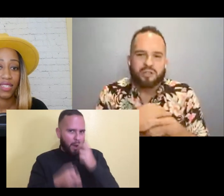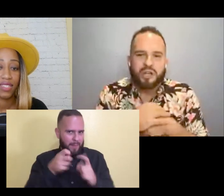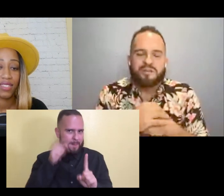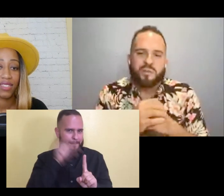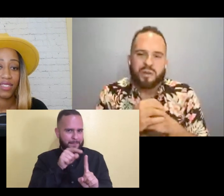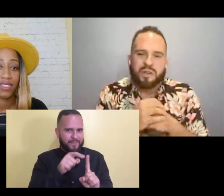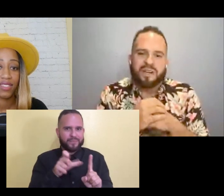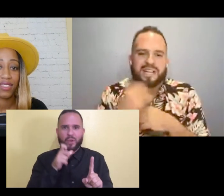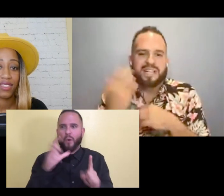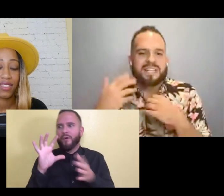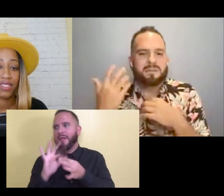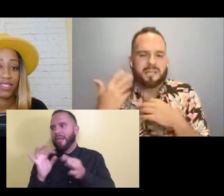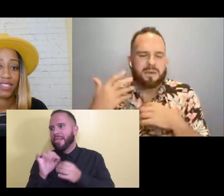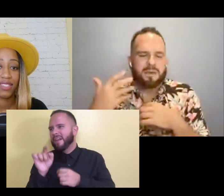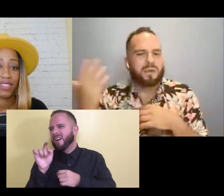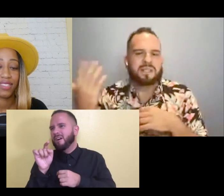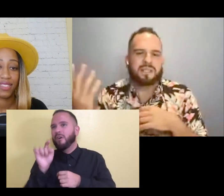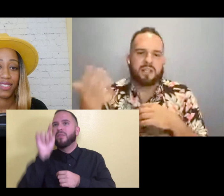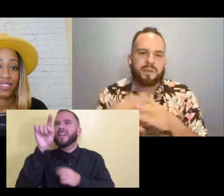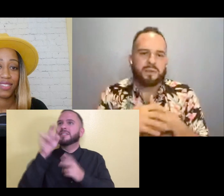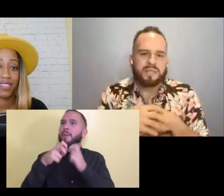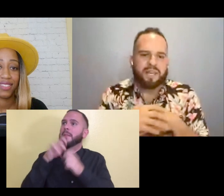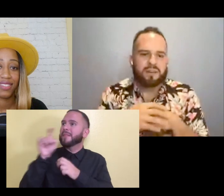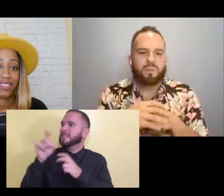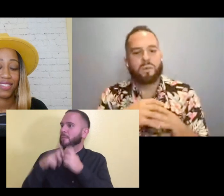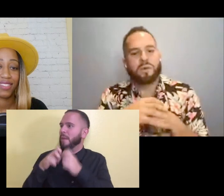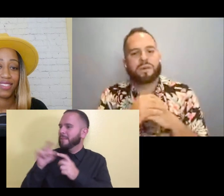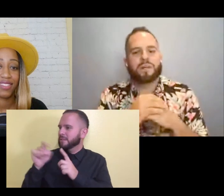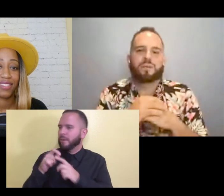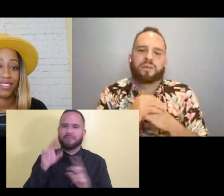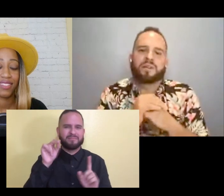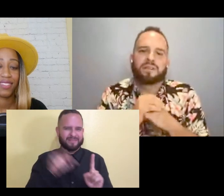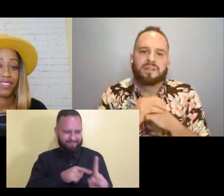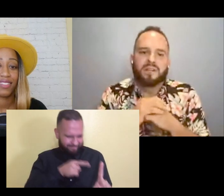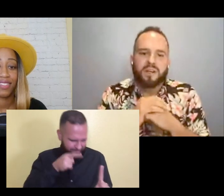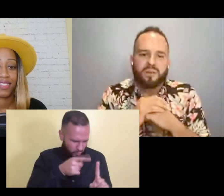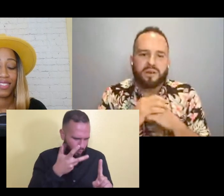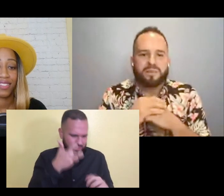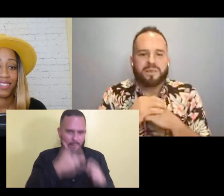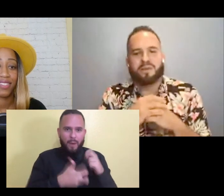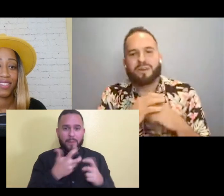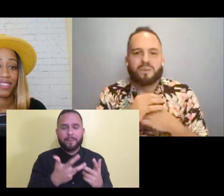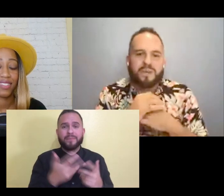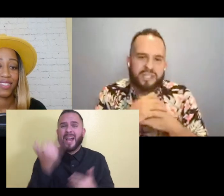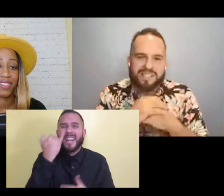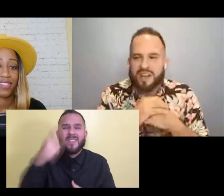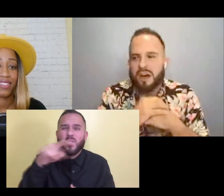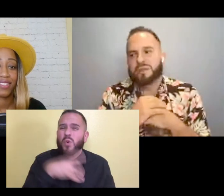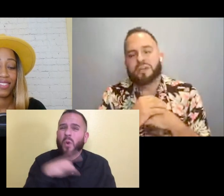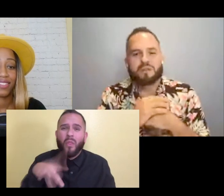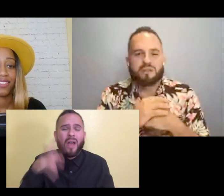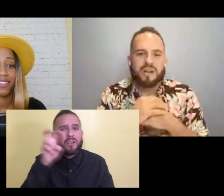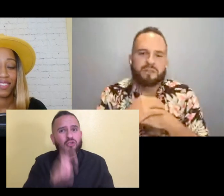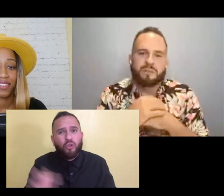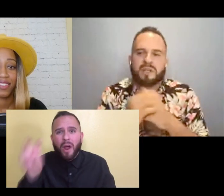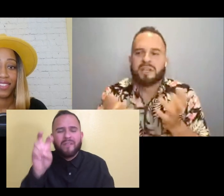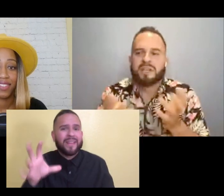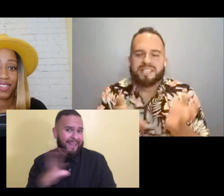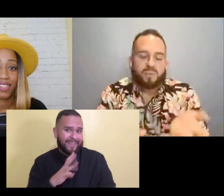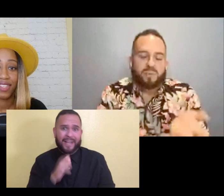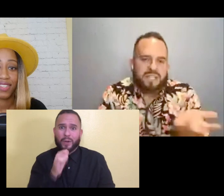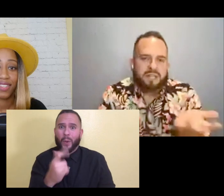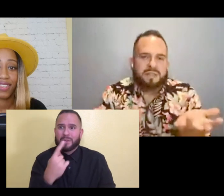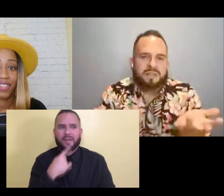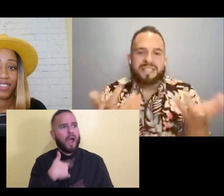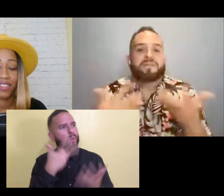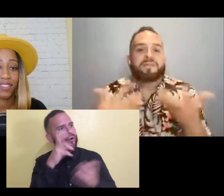I could travel more." I think sometimes people listen to other people say, "Well, what do you want to do?" Or what are some of your final wishes? "Oh, I wish I would have traveled more." Is that